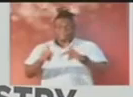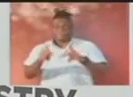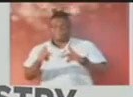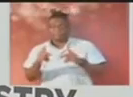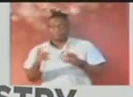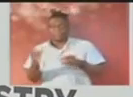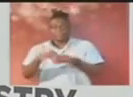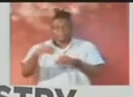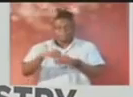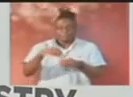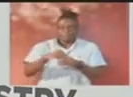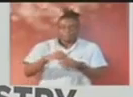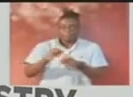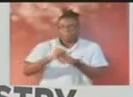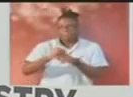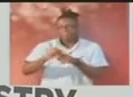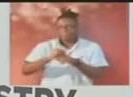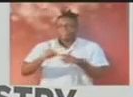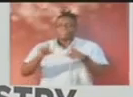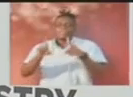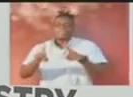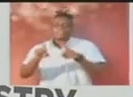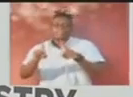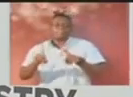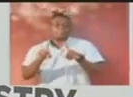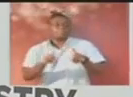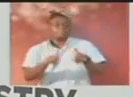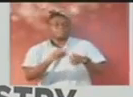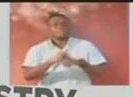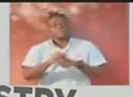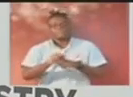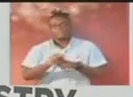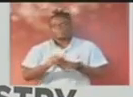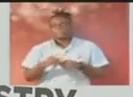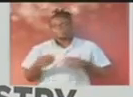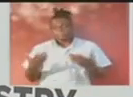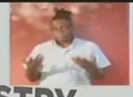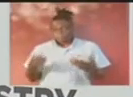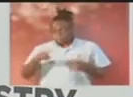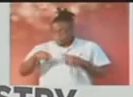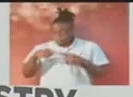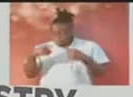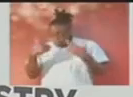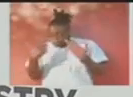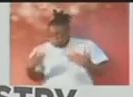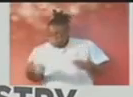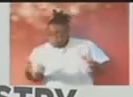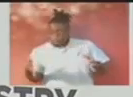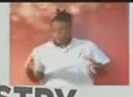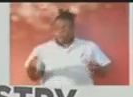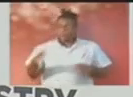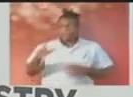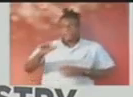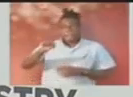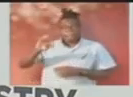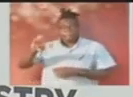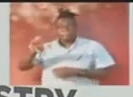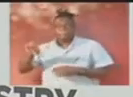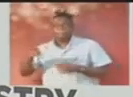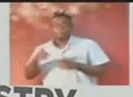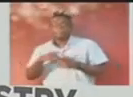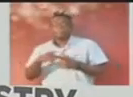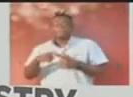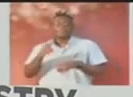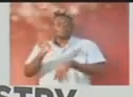are used in the real world, so to speak, and not in a clinical laboratory setting by much larger